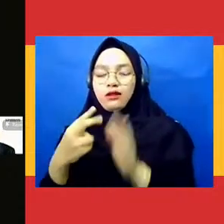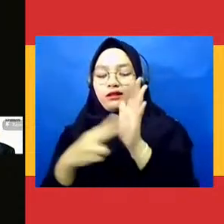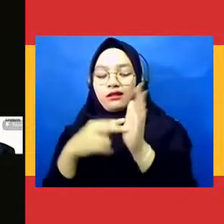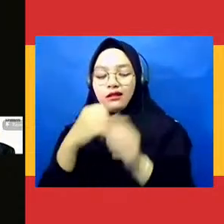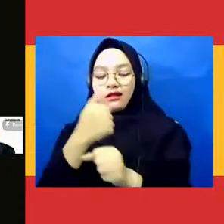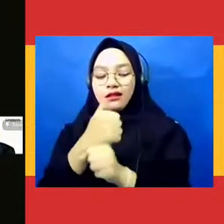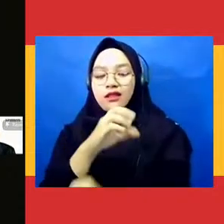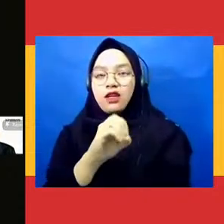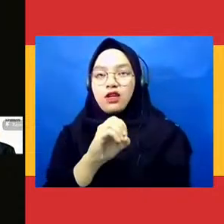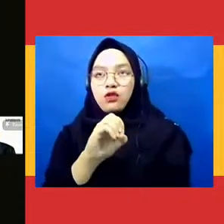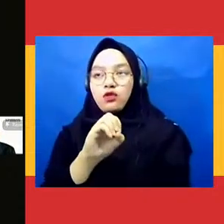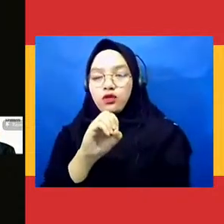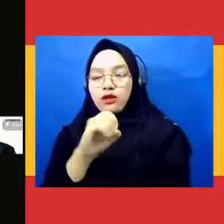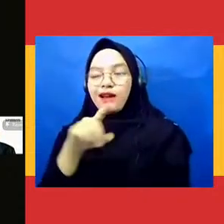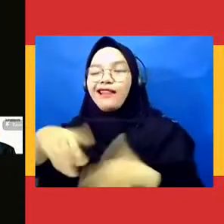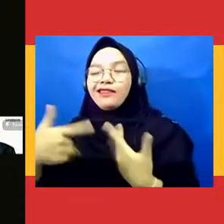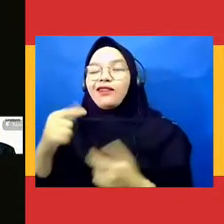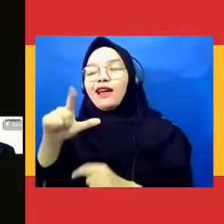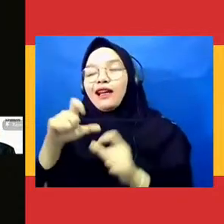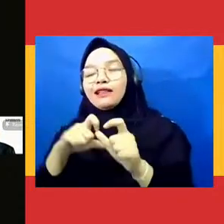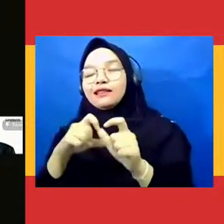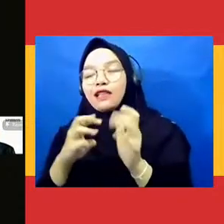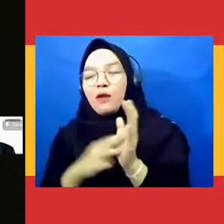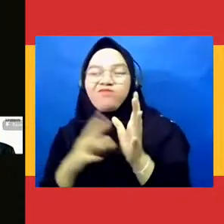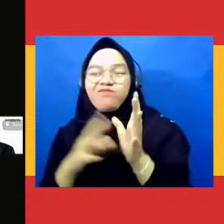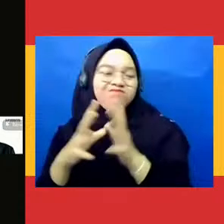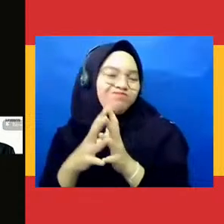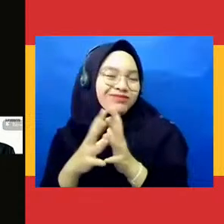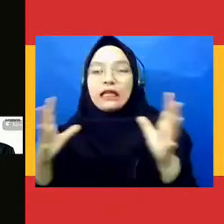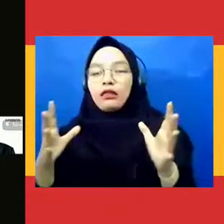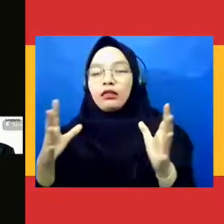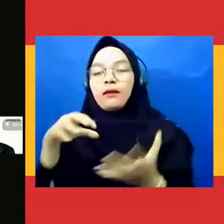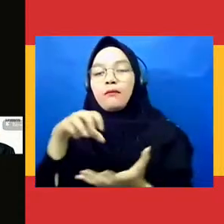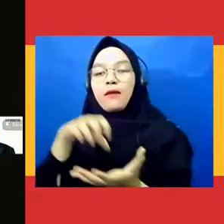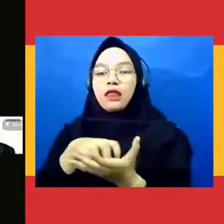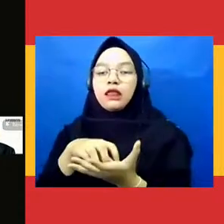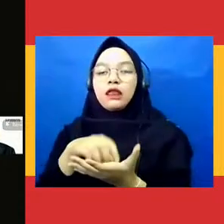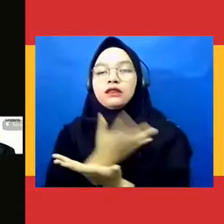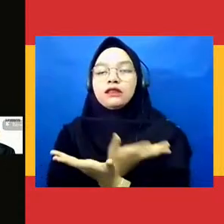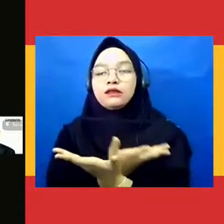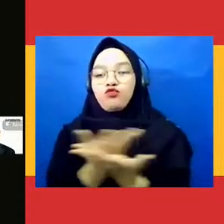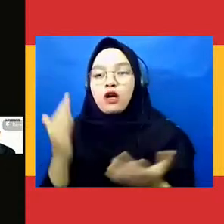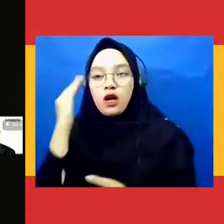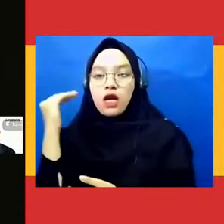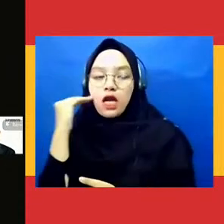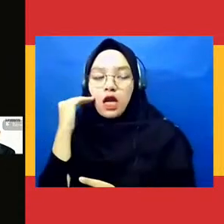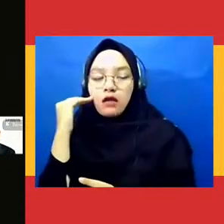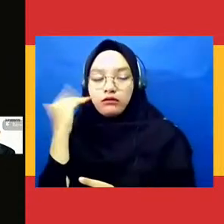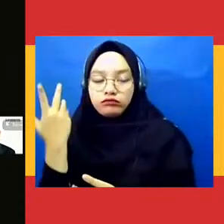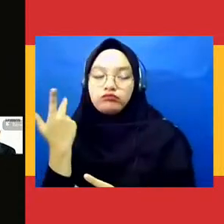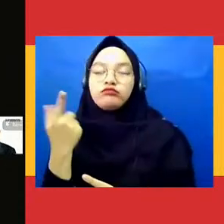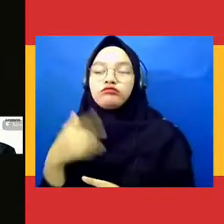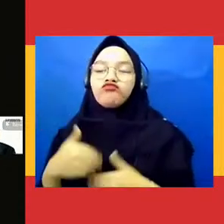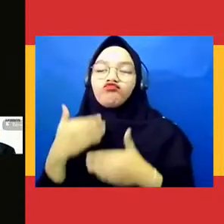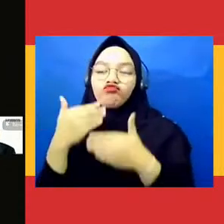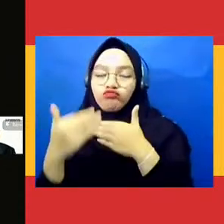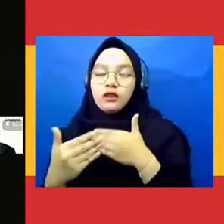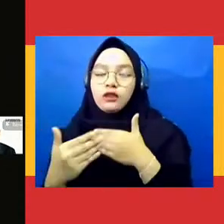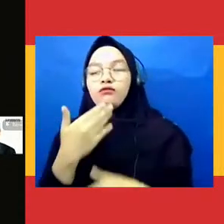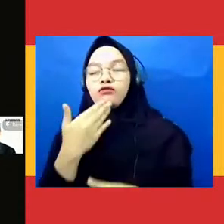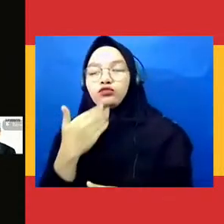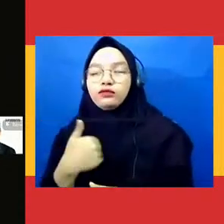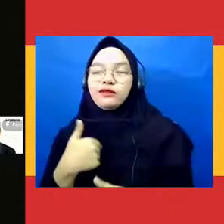And we have the highest number of women city councillors in Korea in percentage.